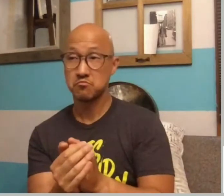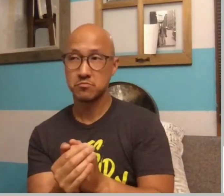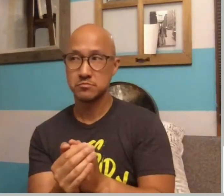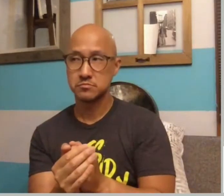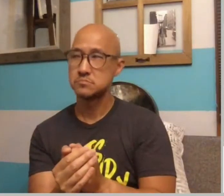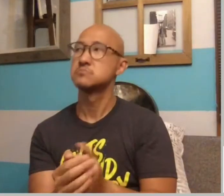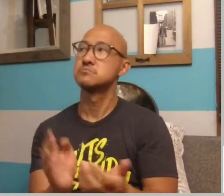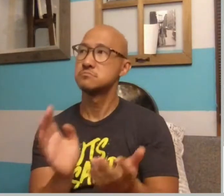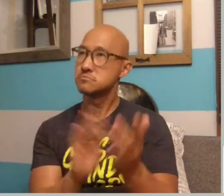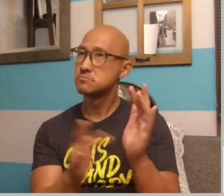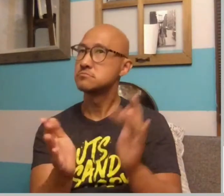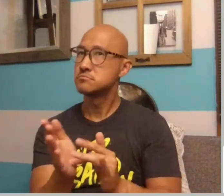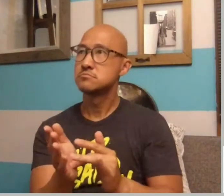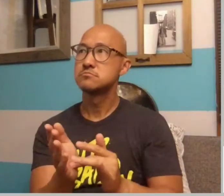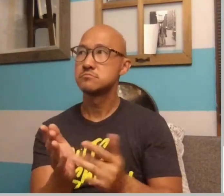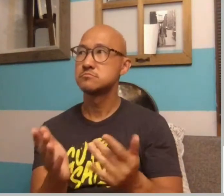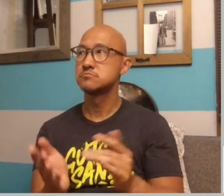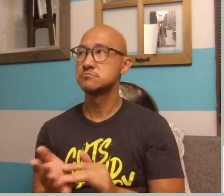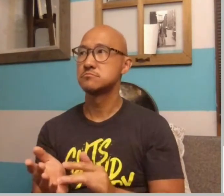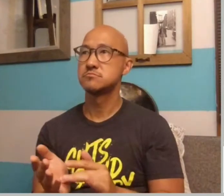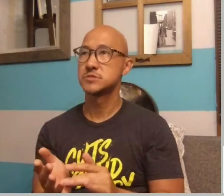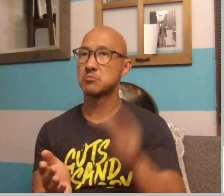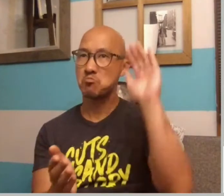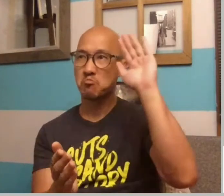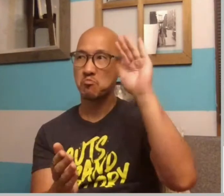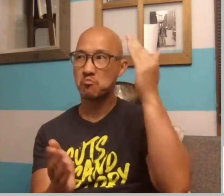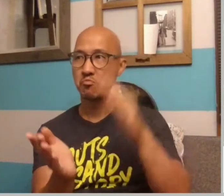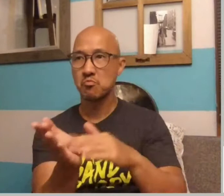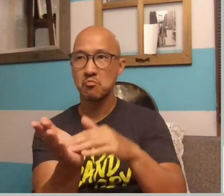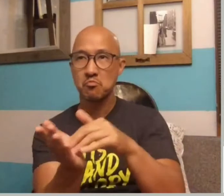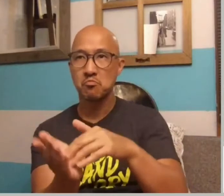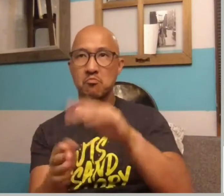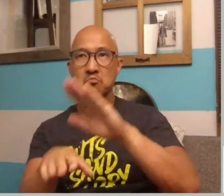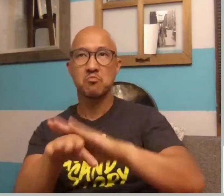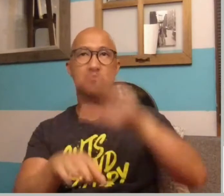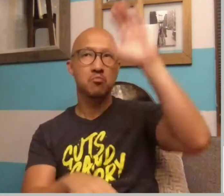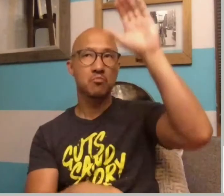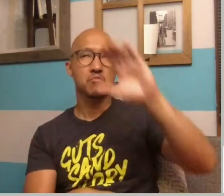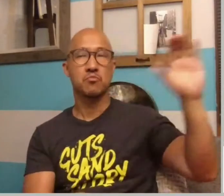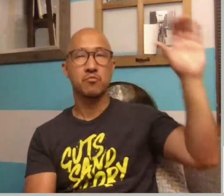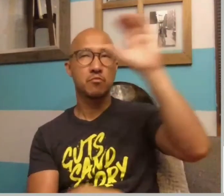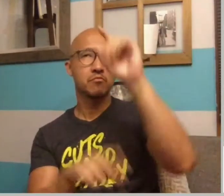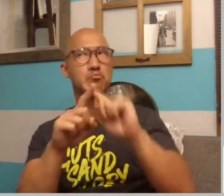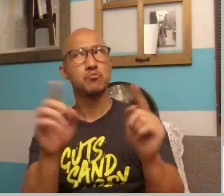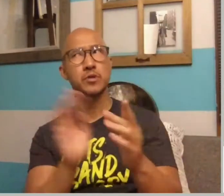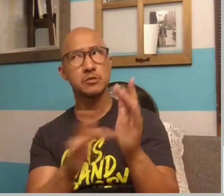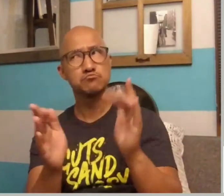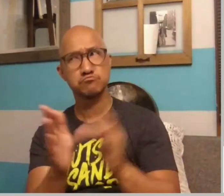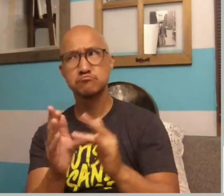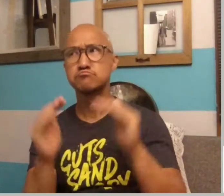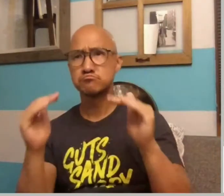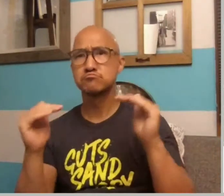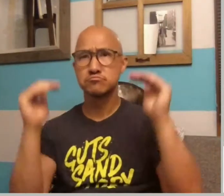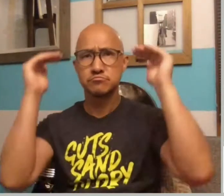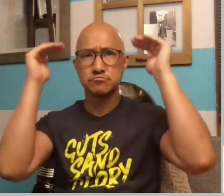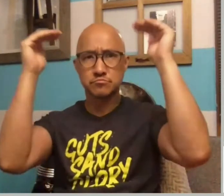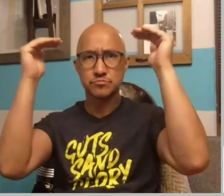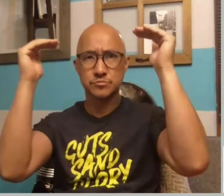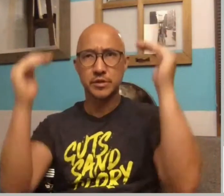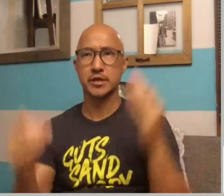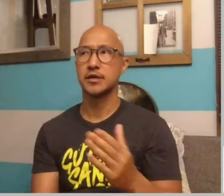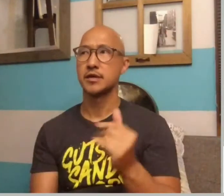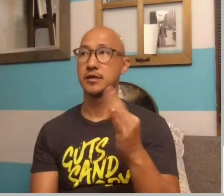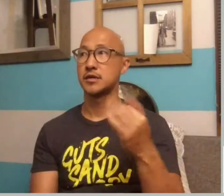and still came out on top as the king of the universe. Paul already shows an example of Jesus